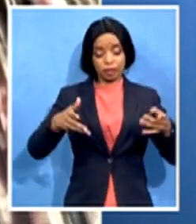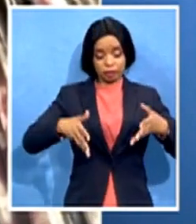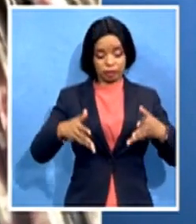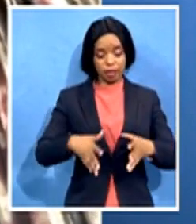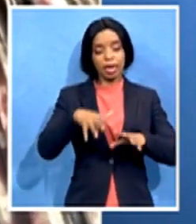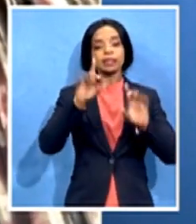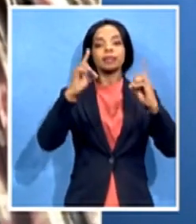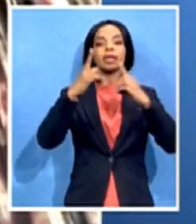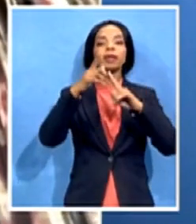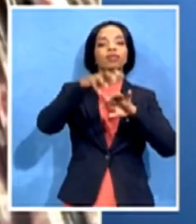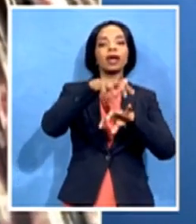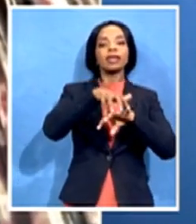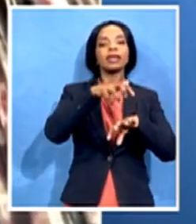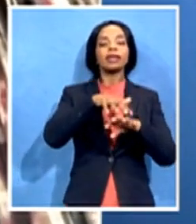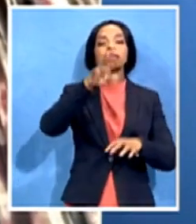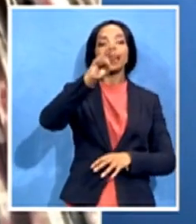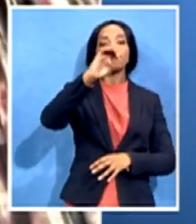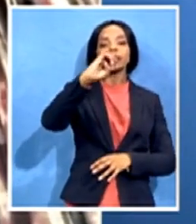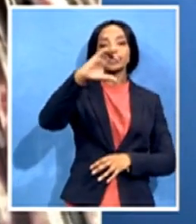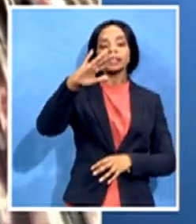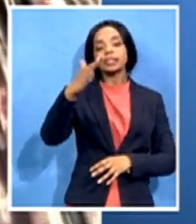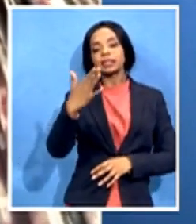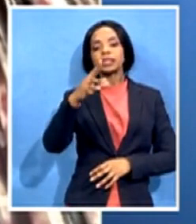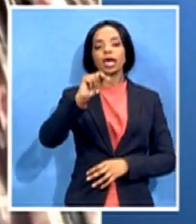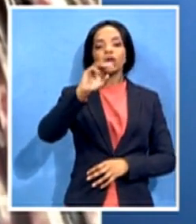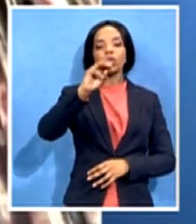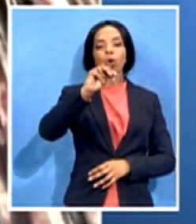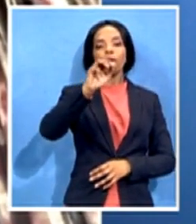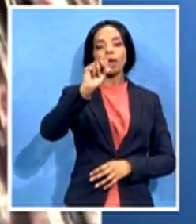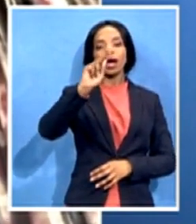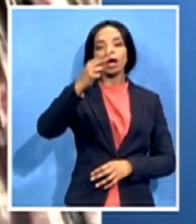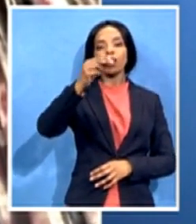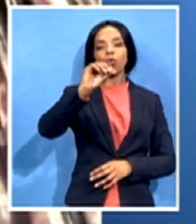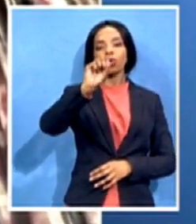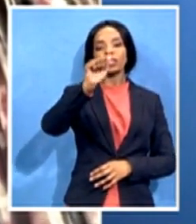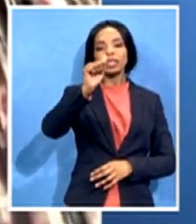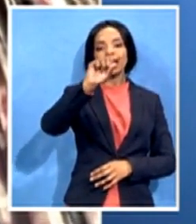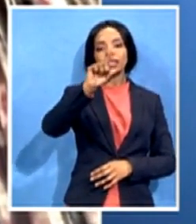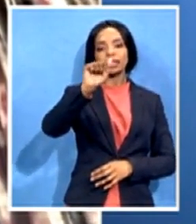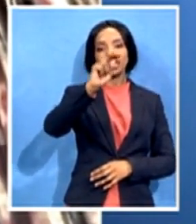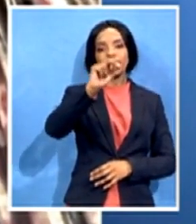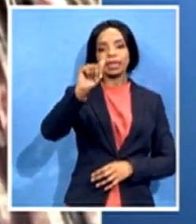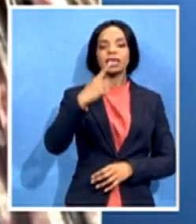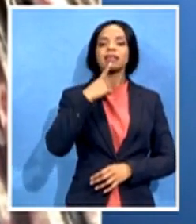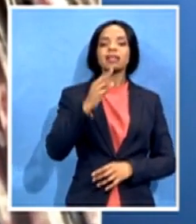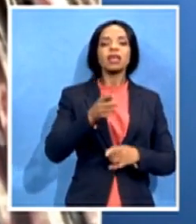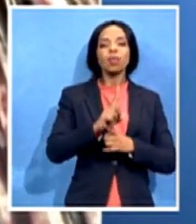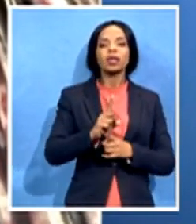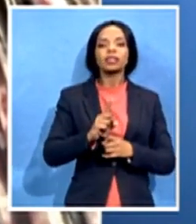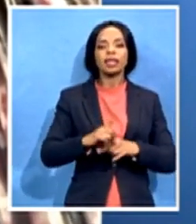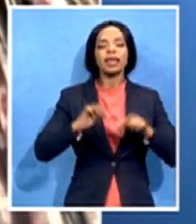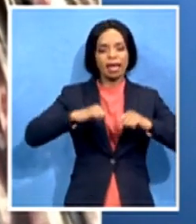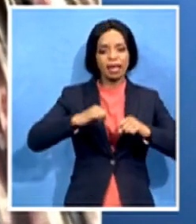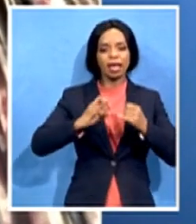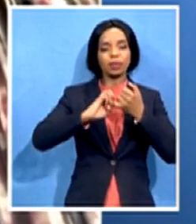Kosazana, means that they are now trying to train almost 1,000 young